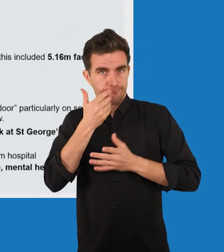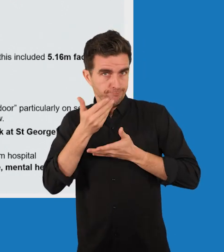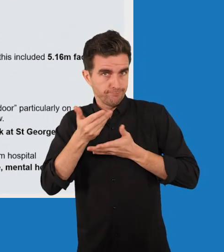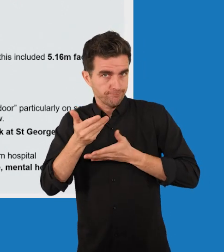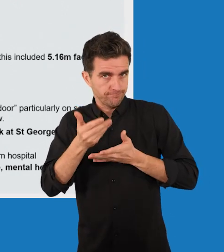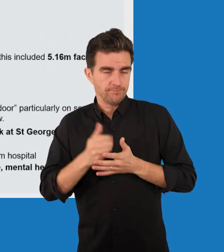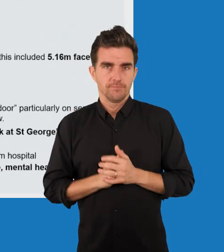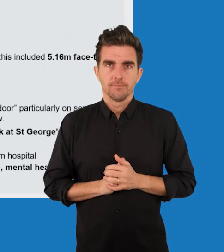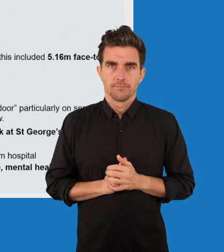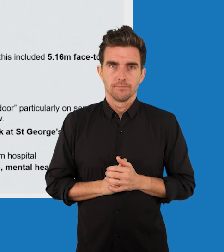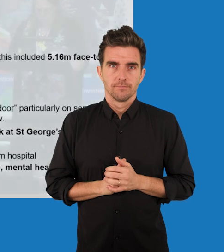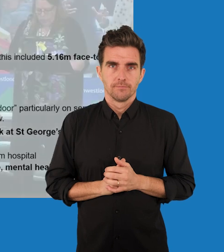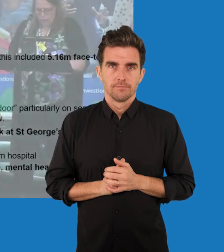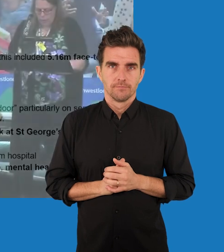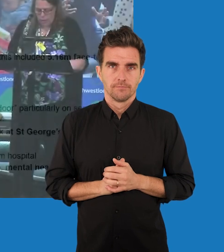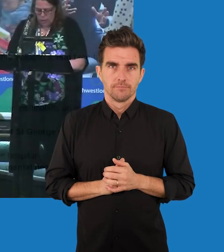the telephone.